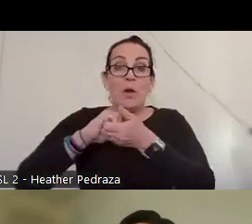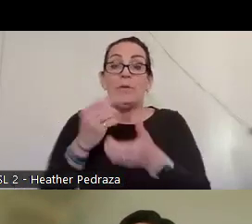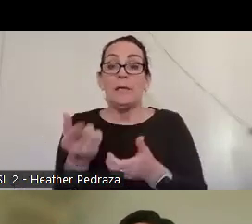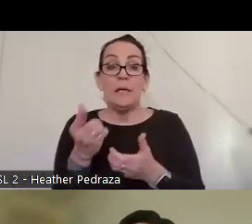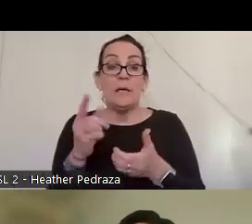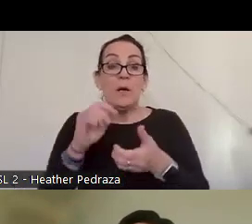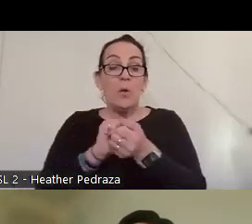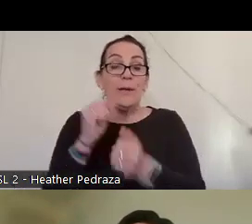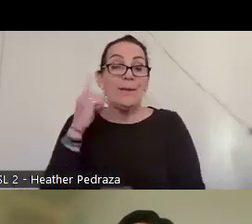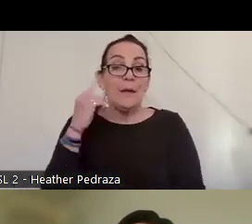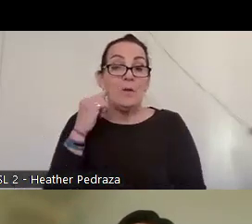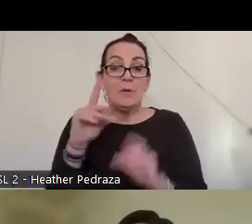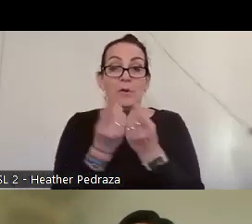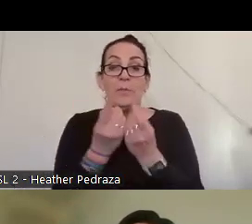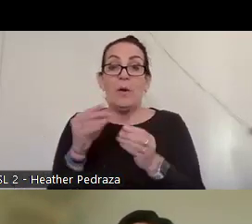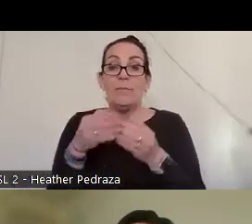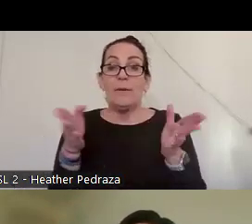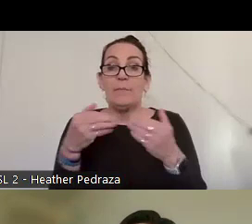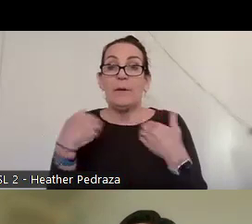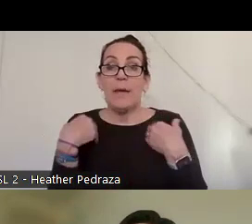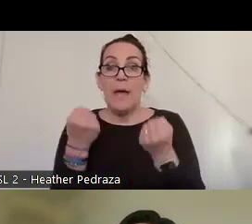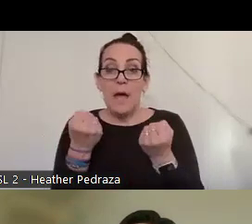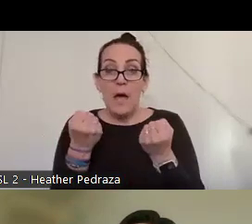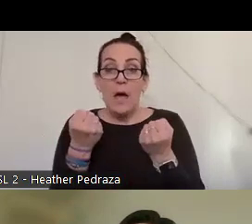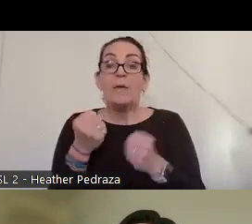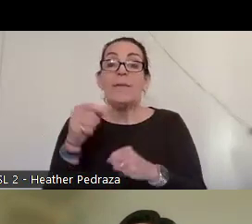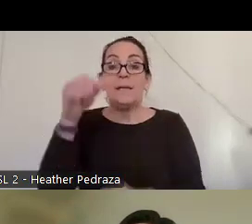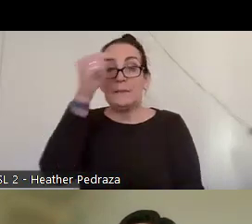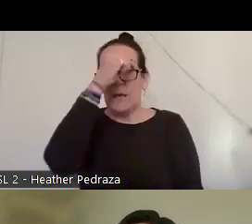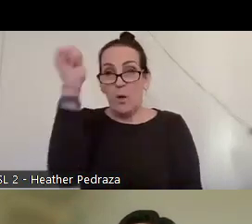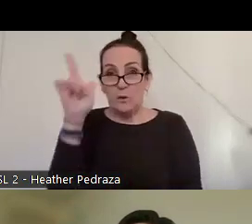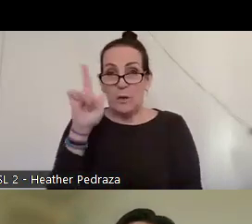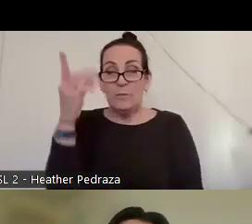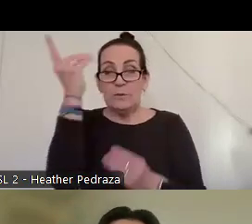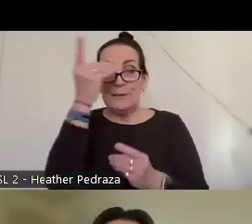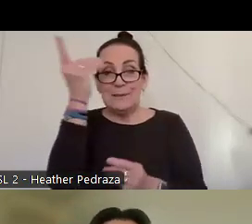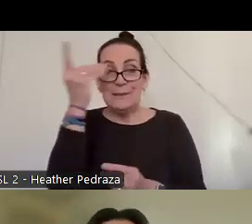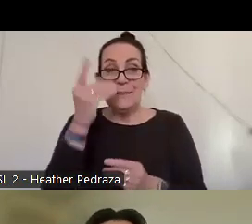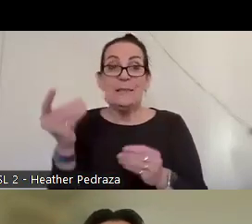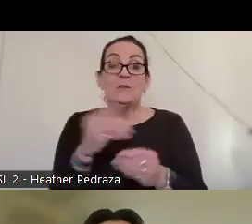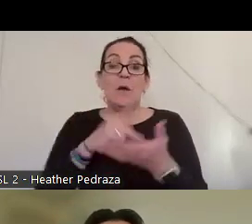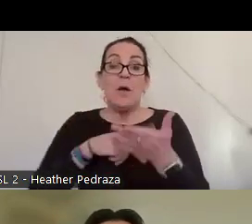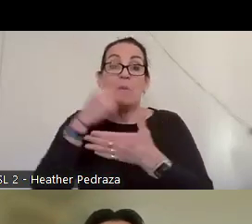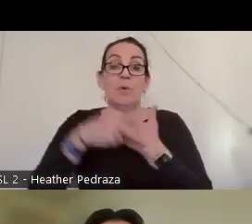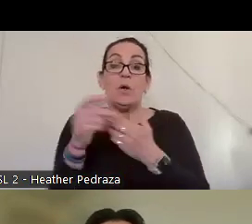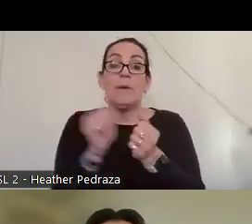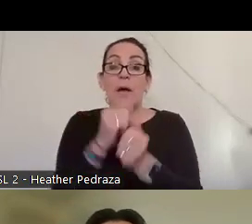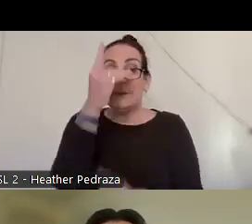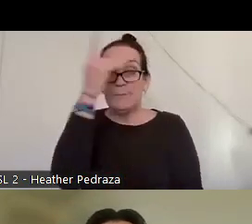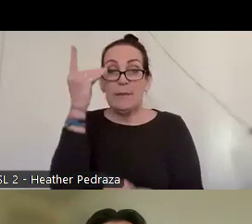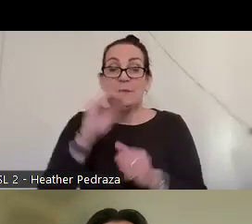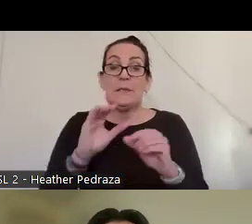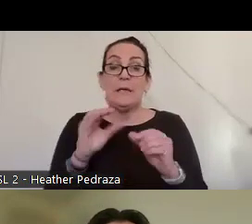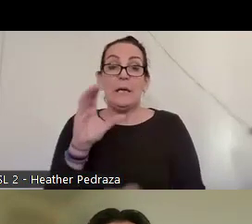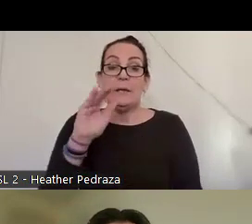Disease Program on Dementia Care California, which is a state-specific, physician-specific program with resources for treating